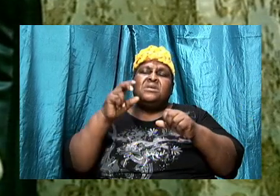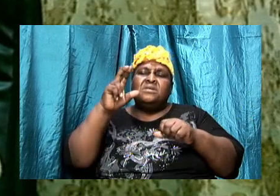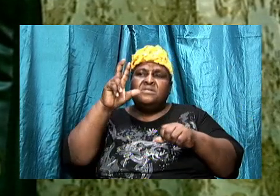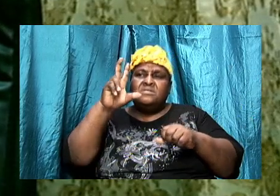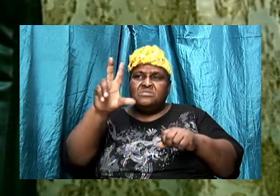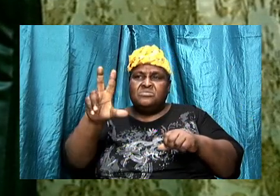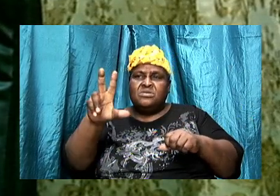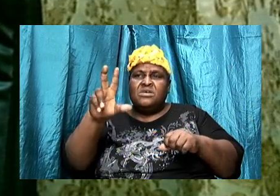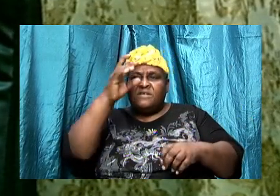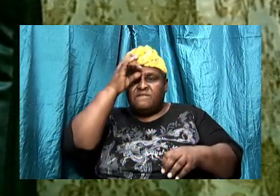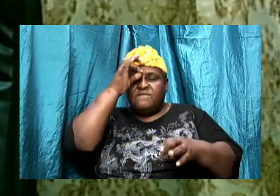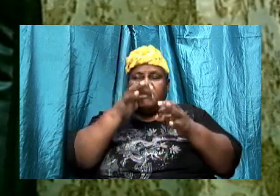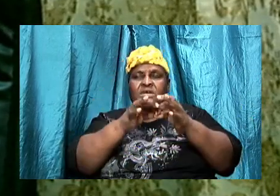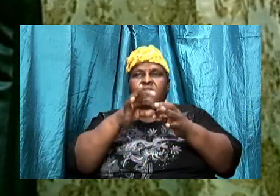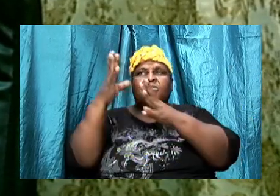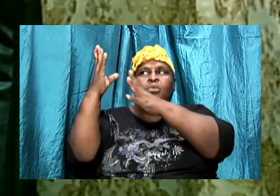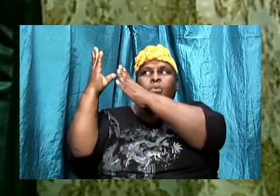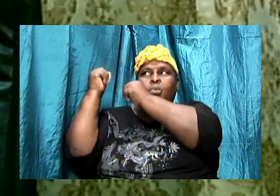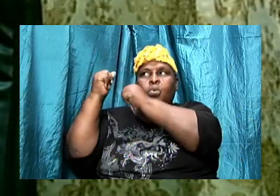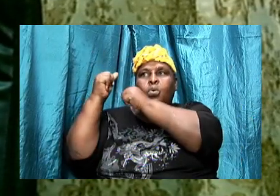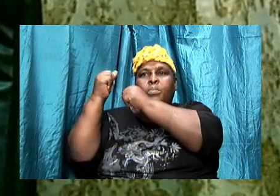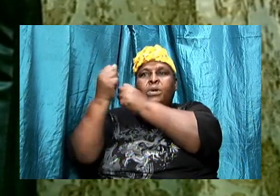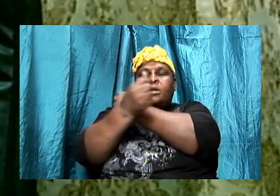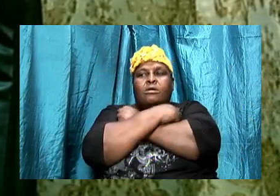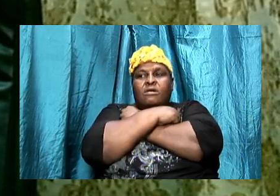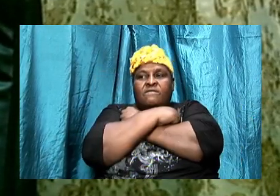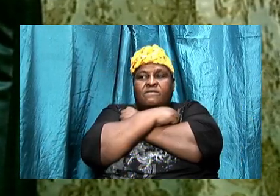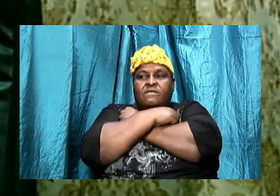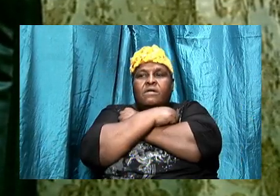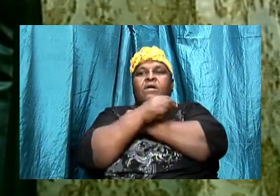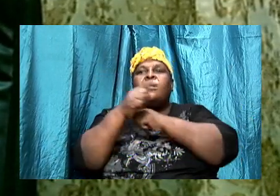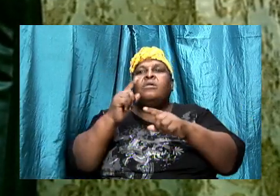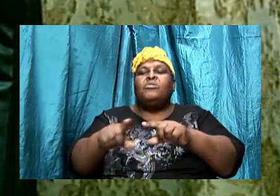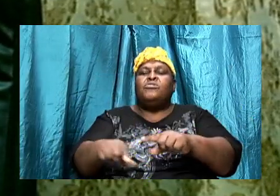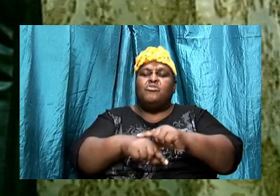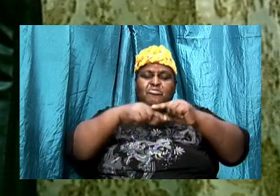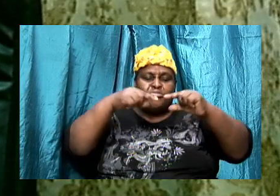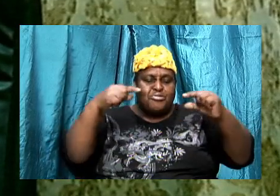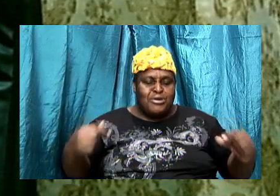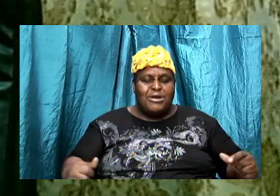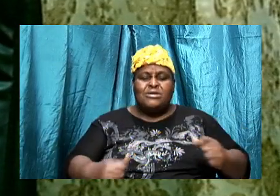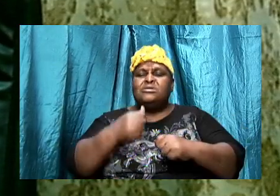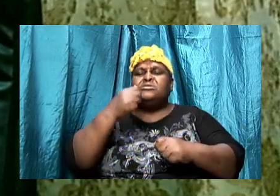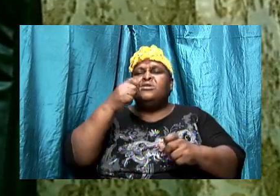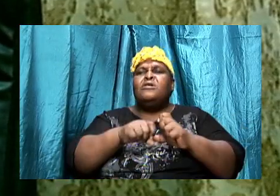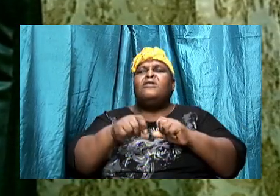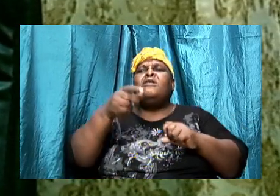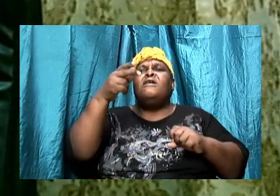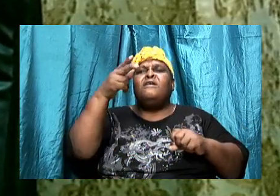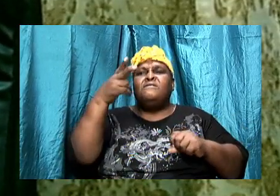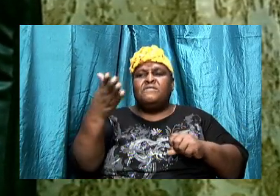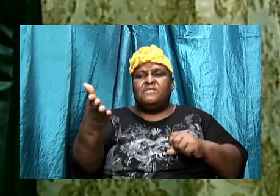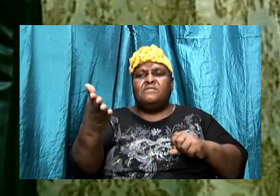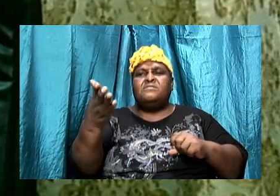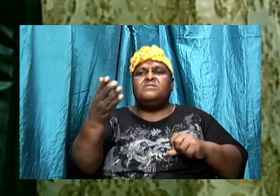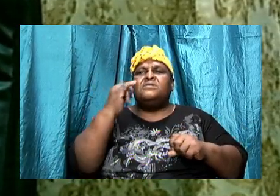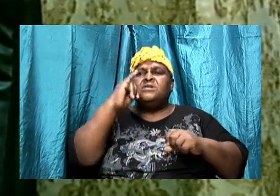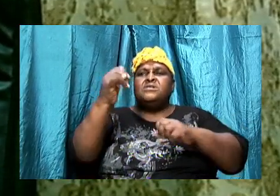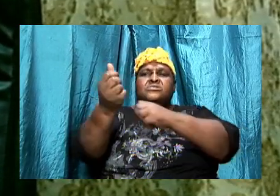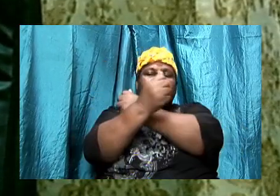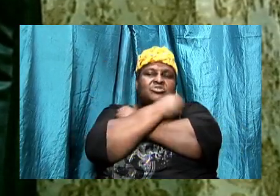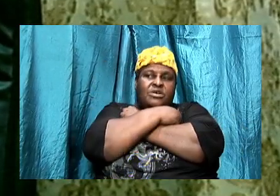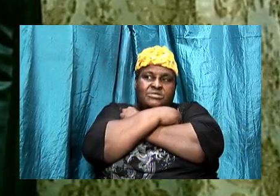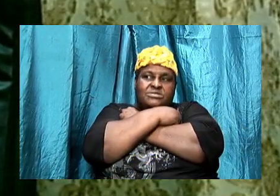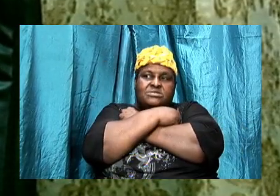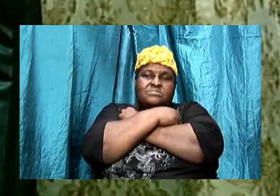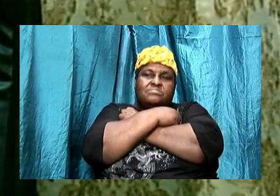faith, hope, and charity. But the greatest of these are charity. And I say, in the interest